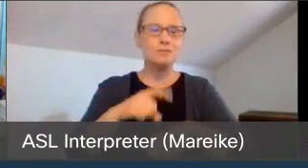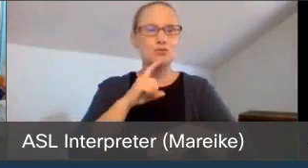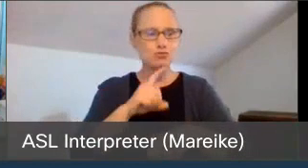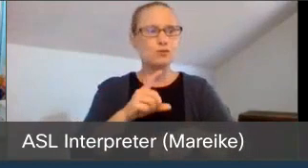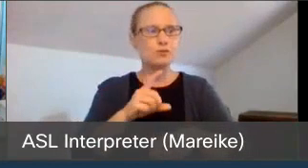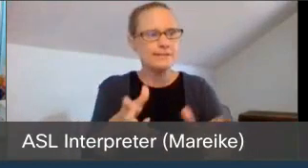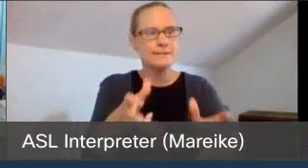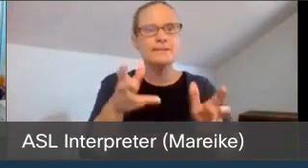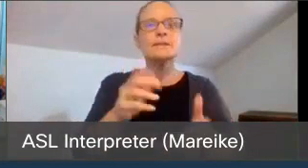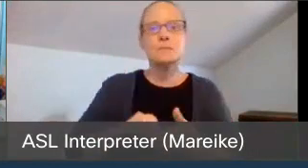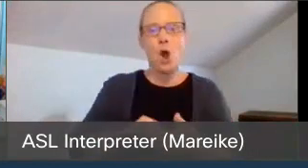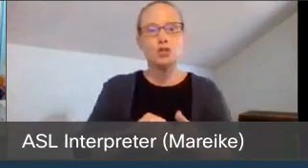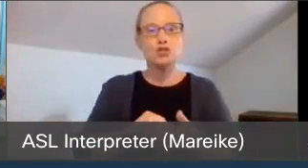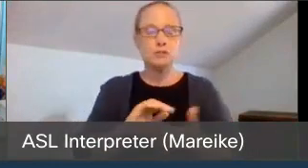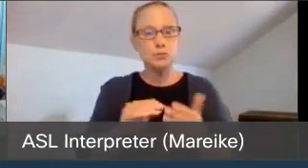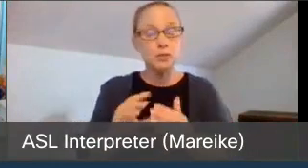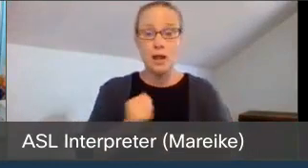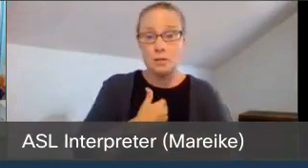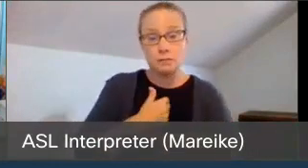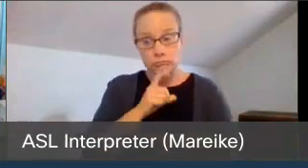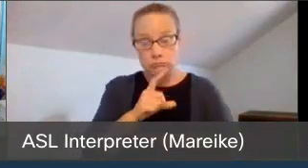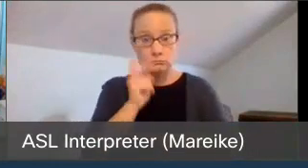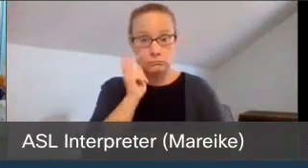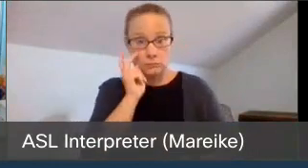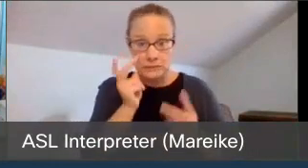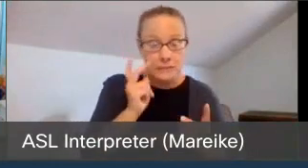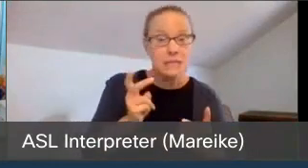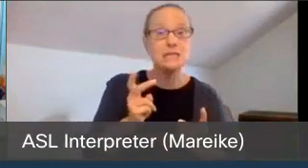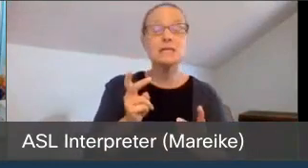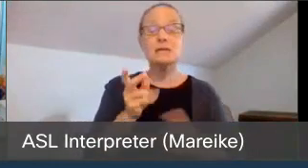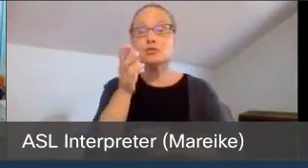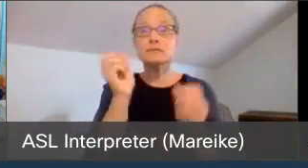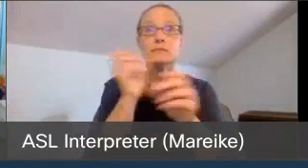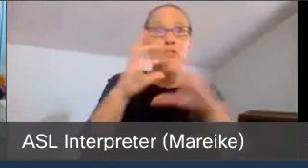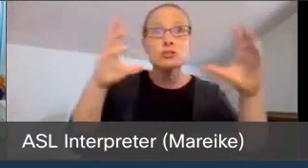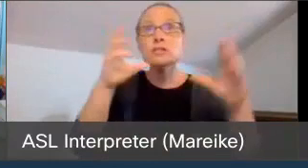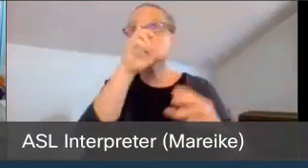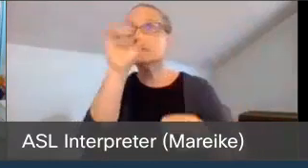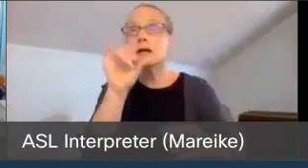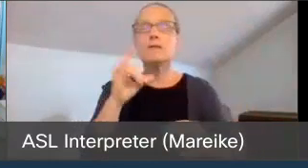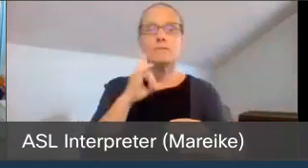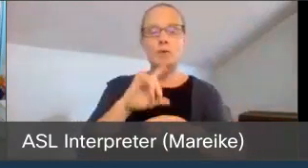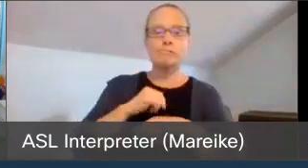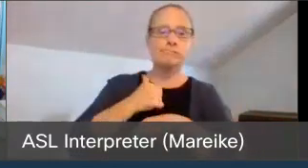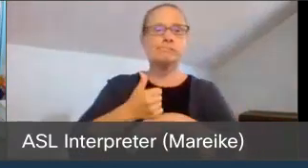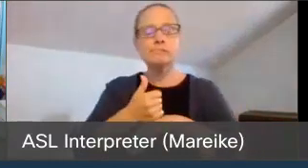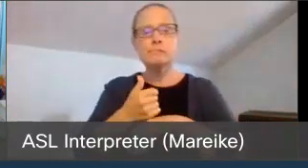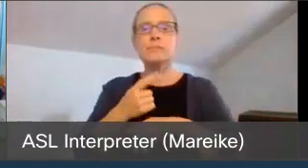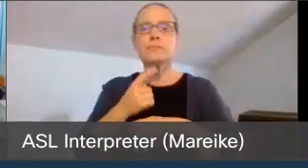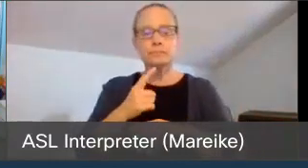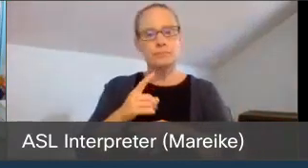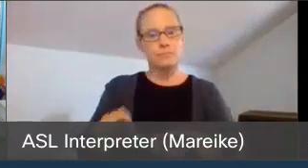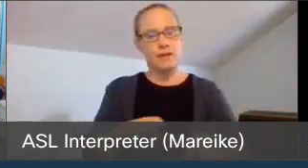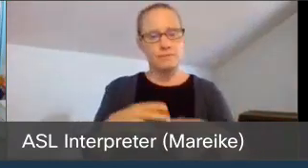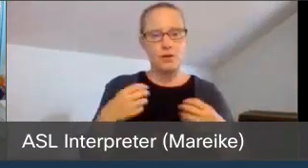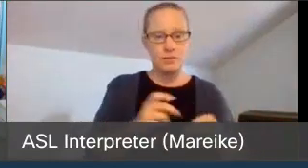our community and ourselves really see the vision around co-locating our behavioral health folks